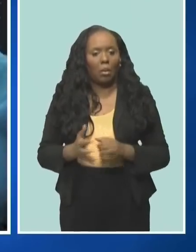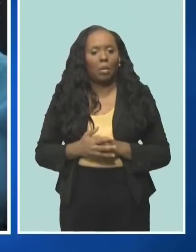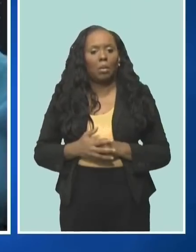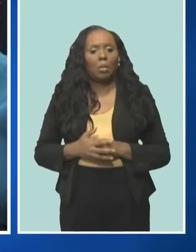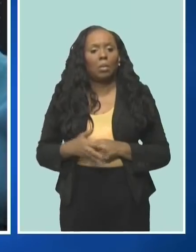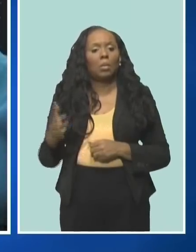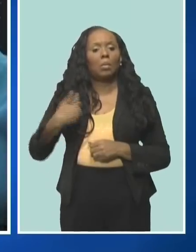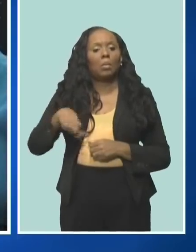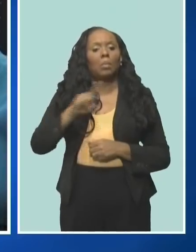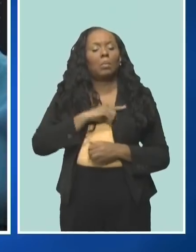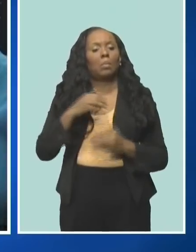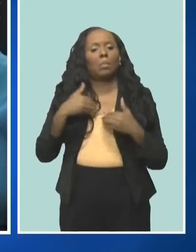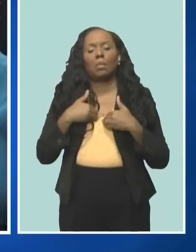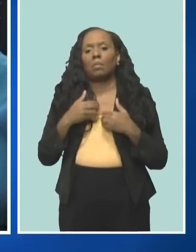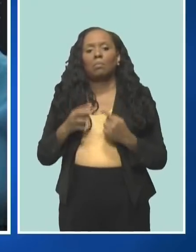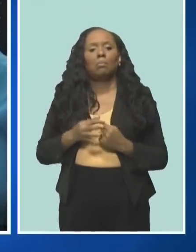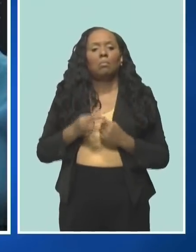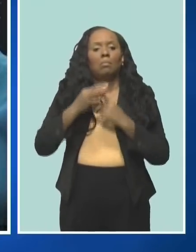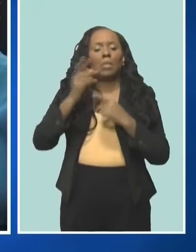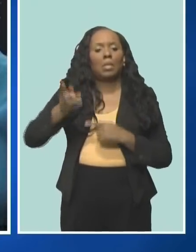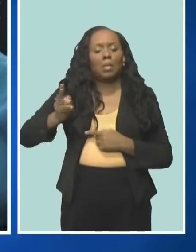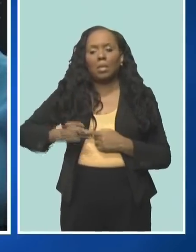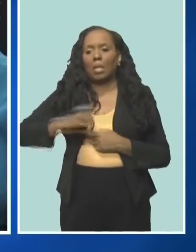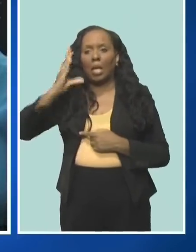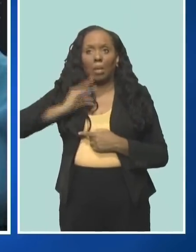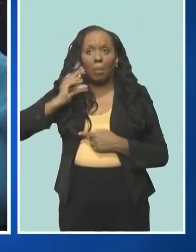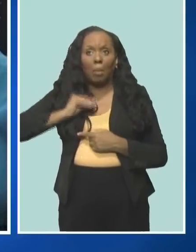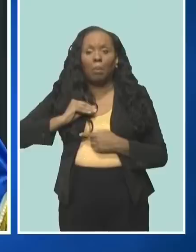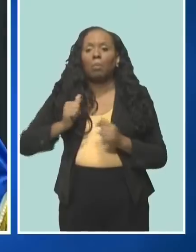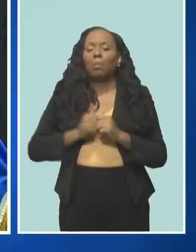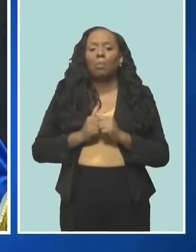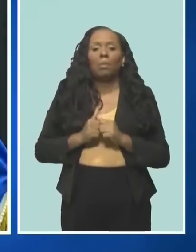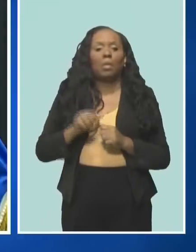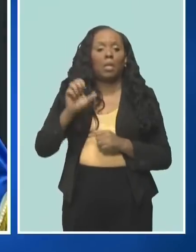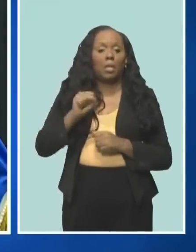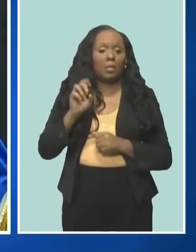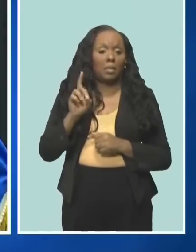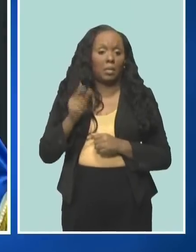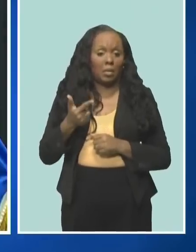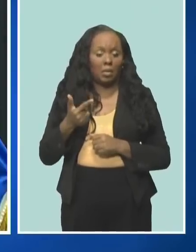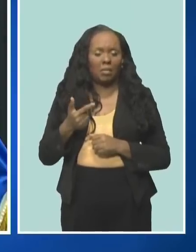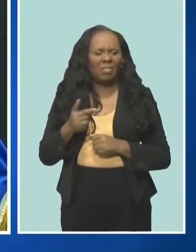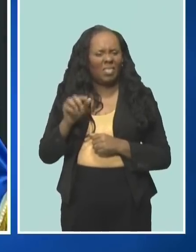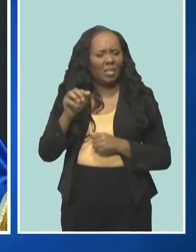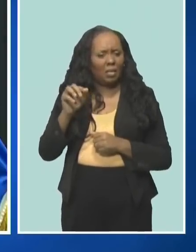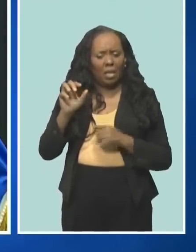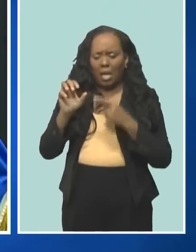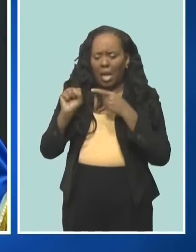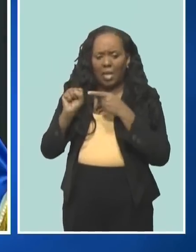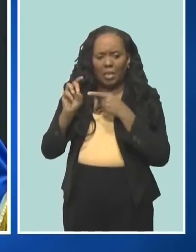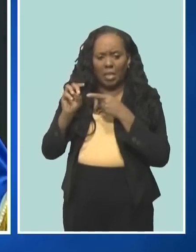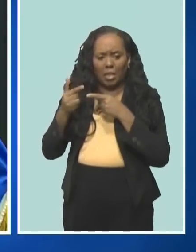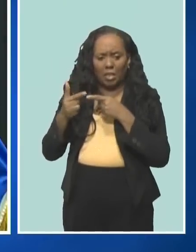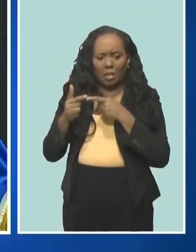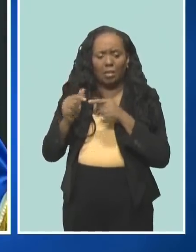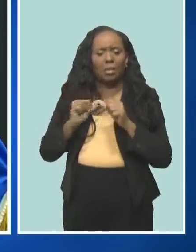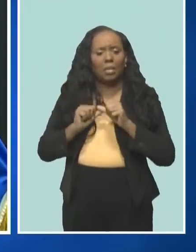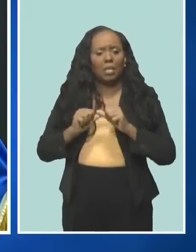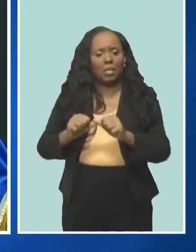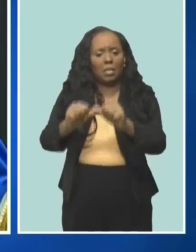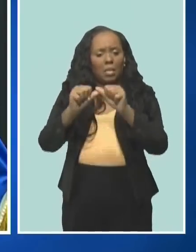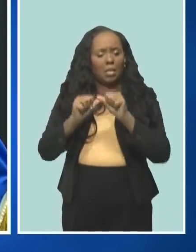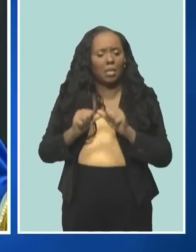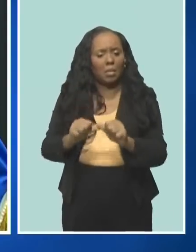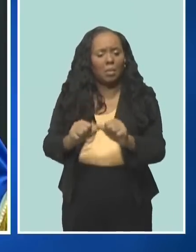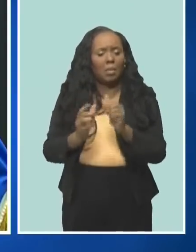unique historical experience with the Sustainable Development Goals. And I know this because I